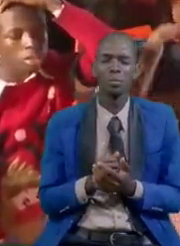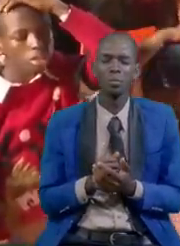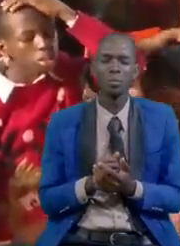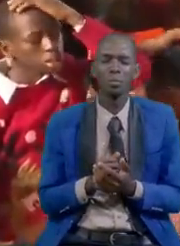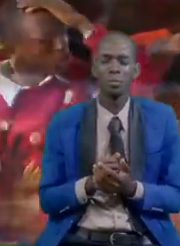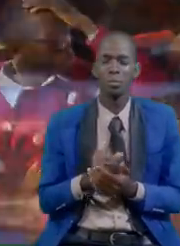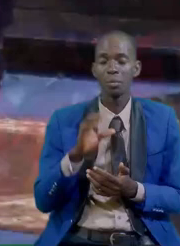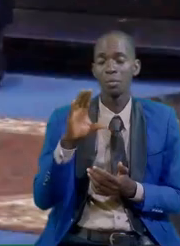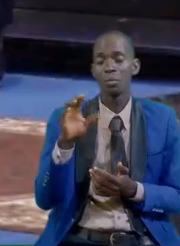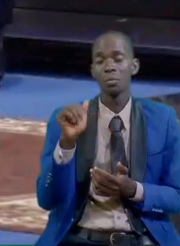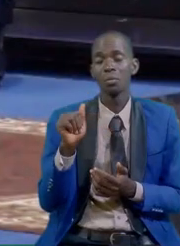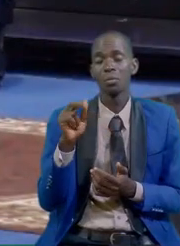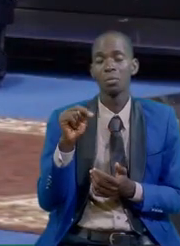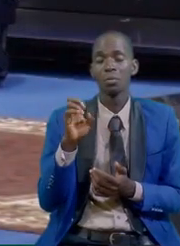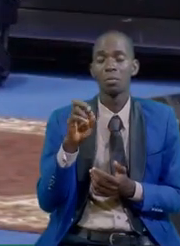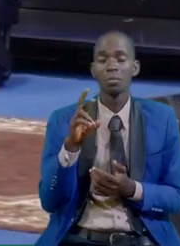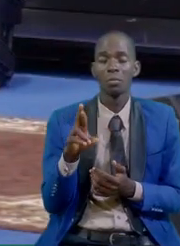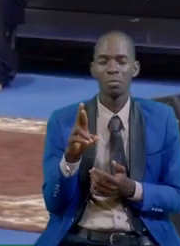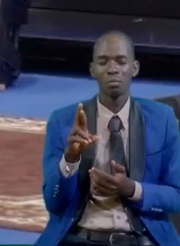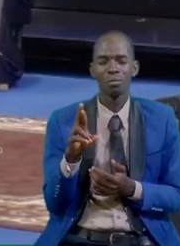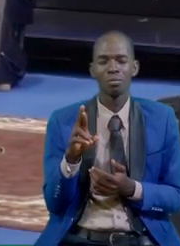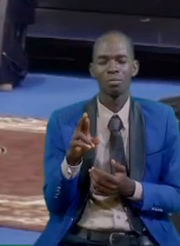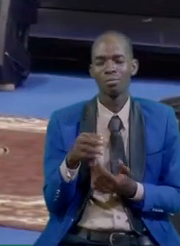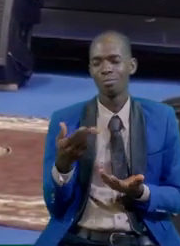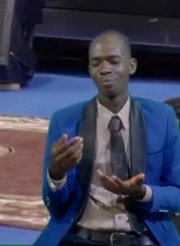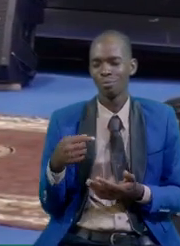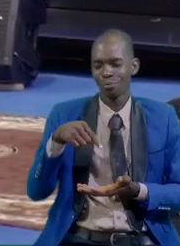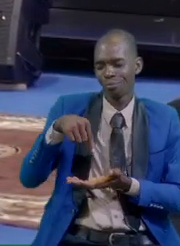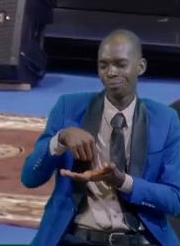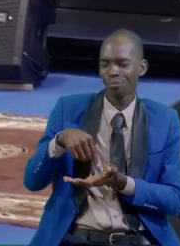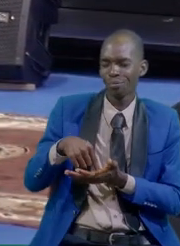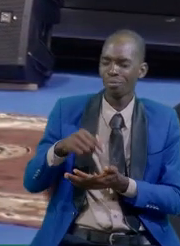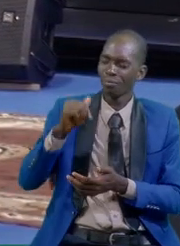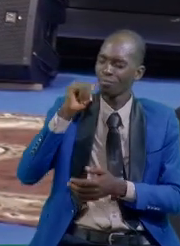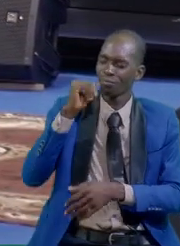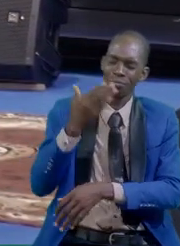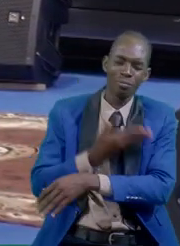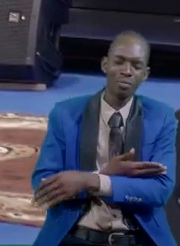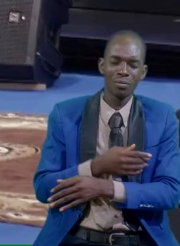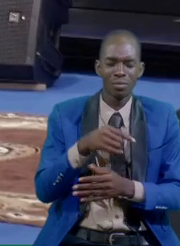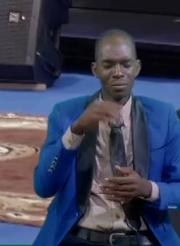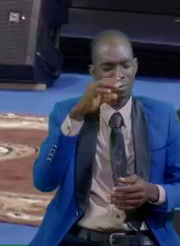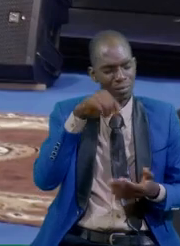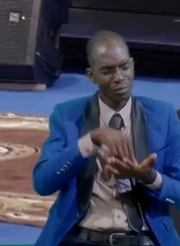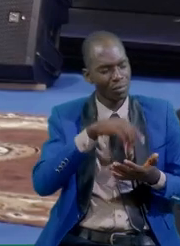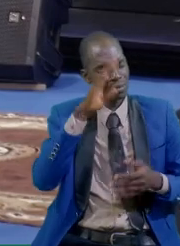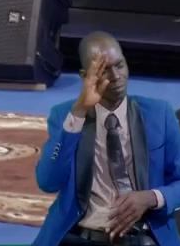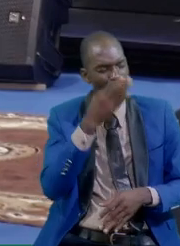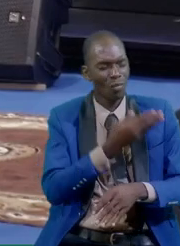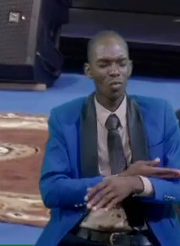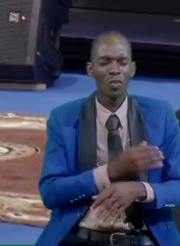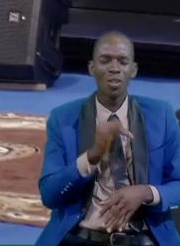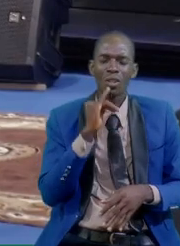Cancer, this my daughter, that my son, is not